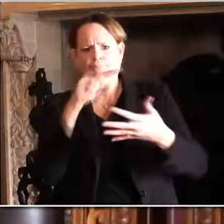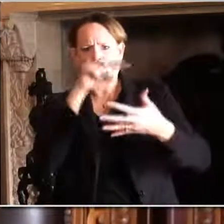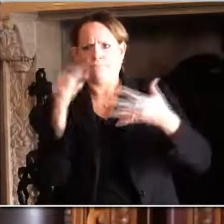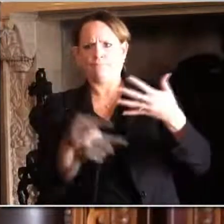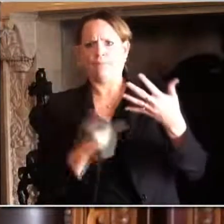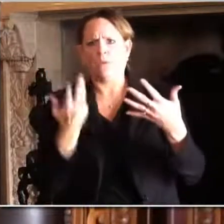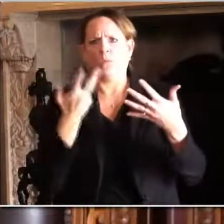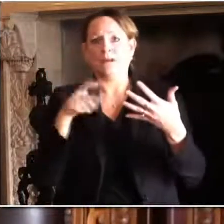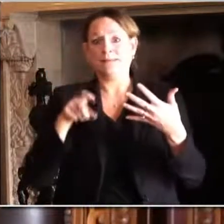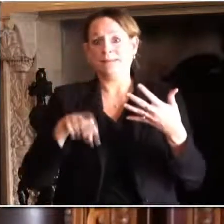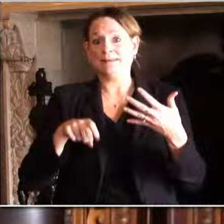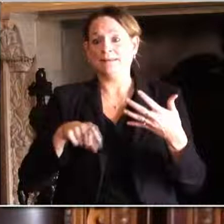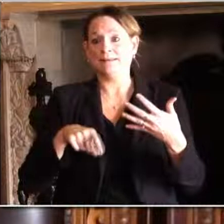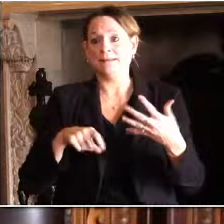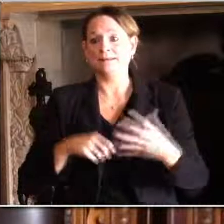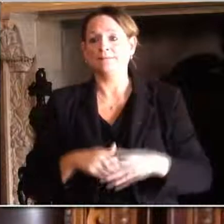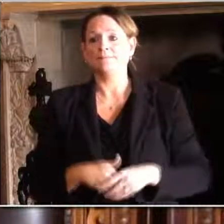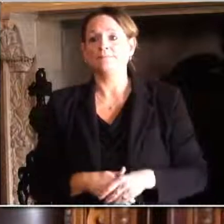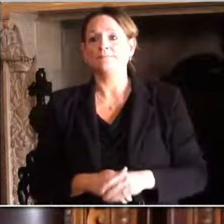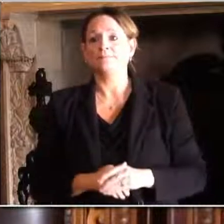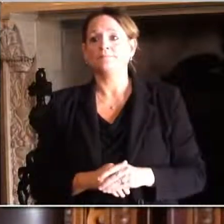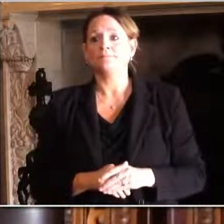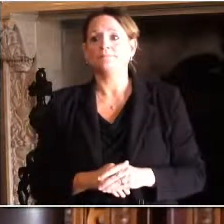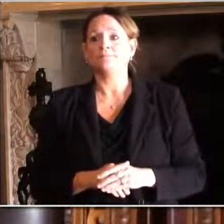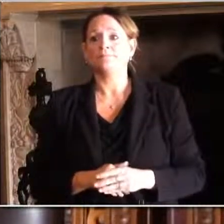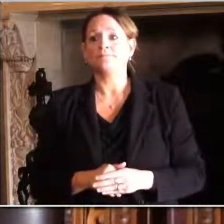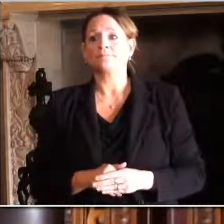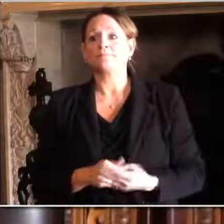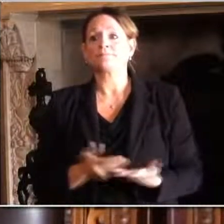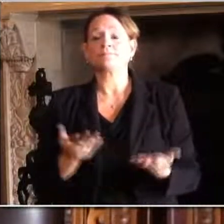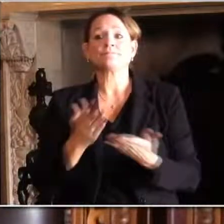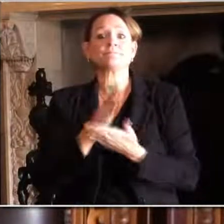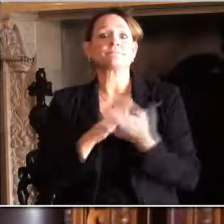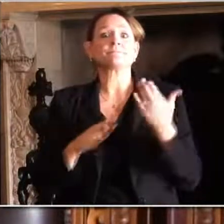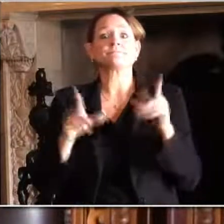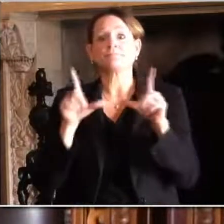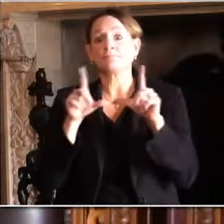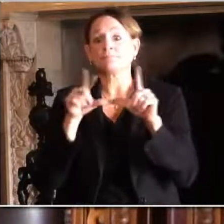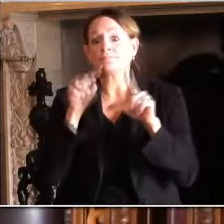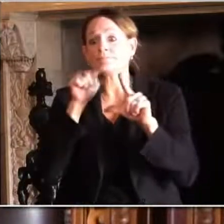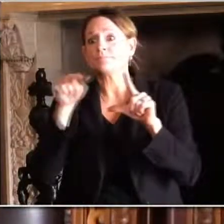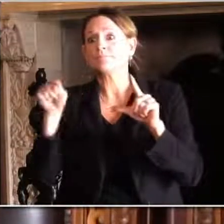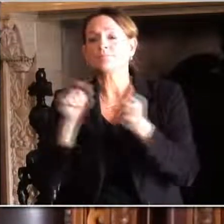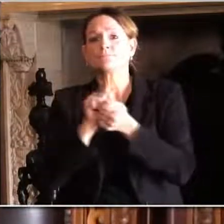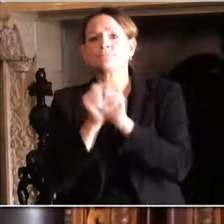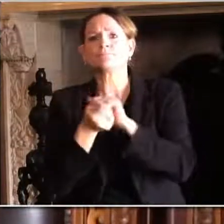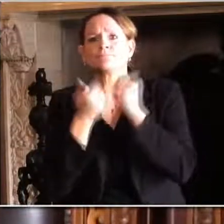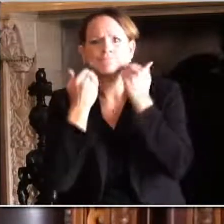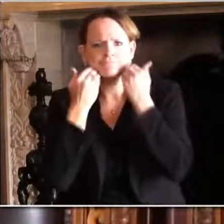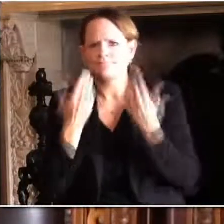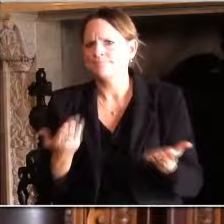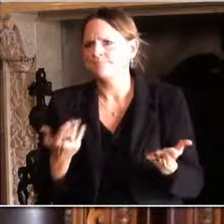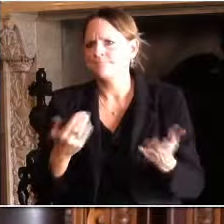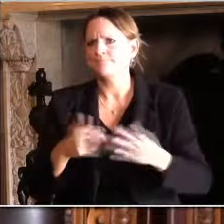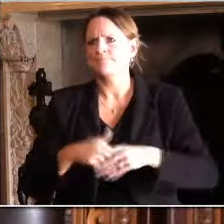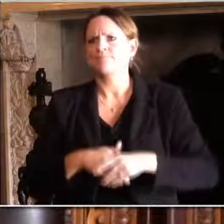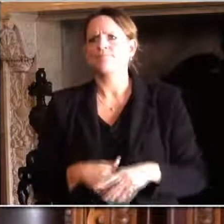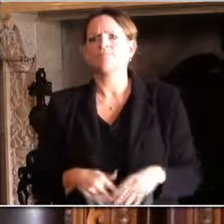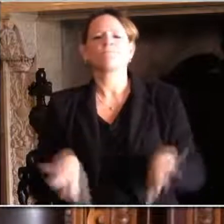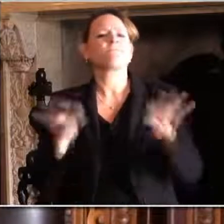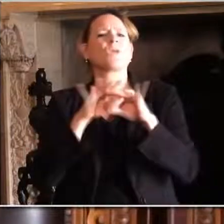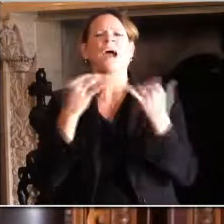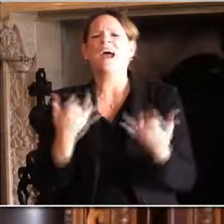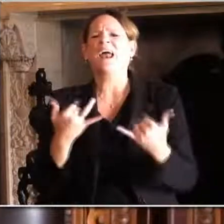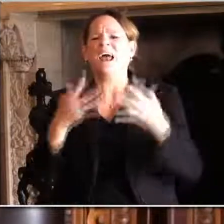taking a look at some licensure provisions. That said, right now we are really focused on making sure that people are wearing face coverings and